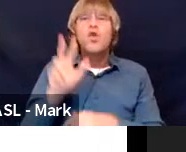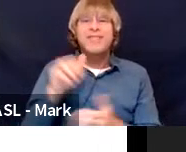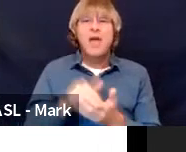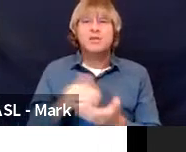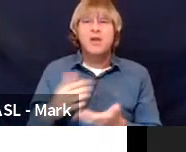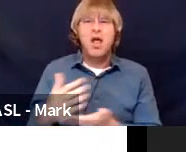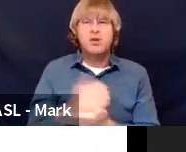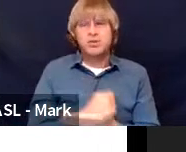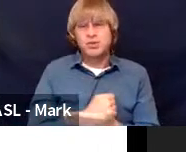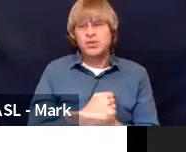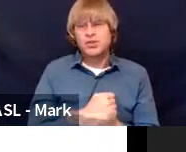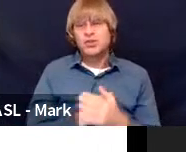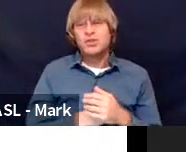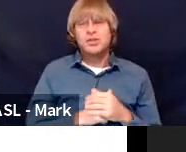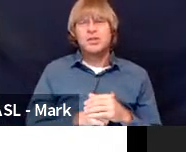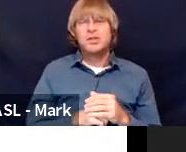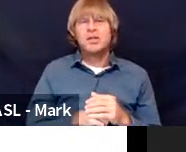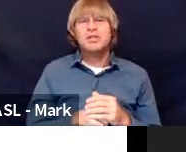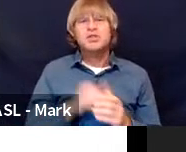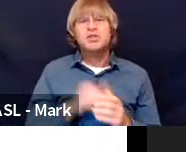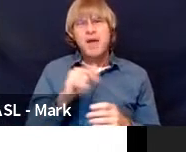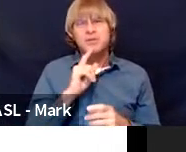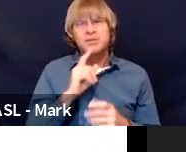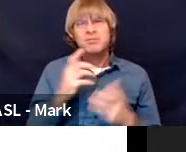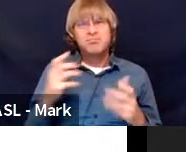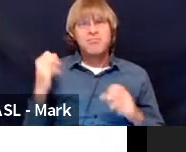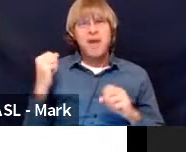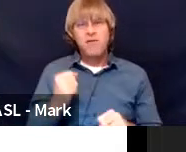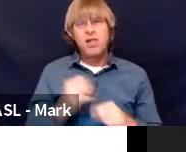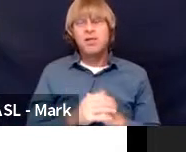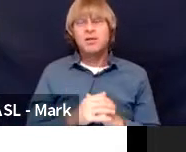So that was pretty powerful.